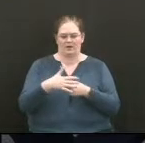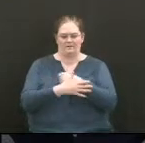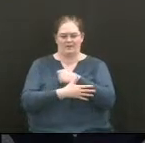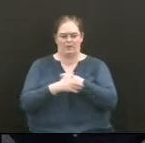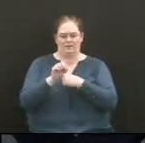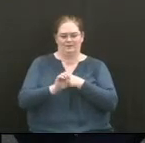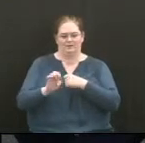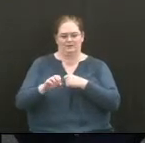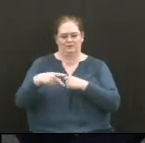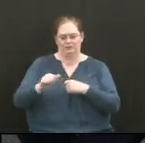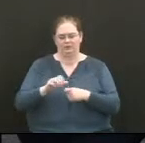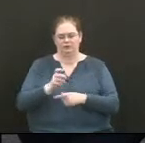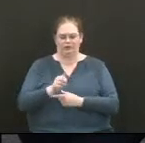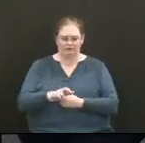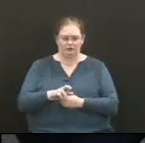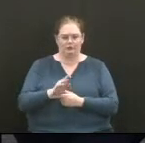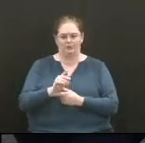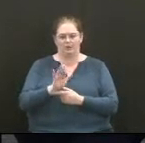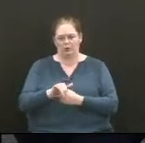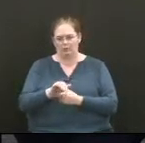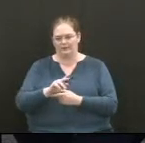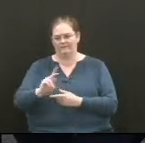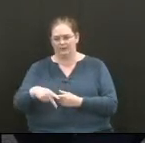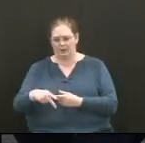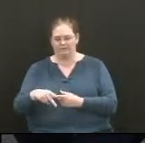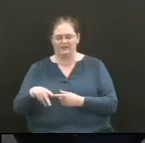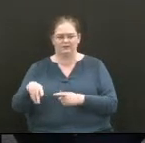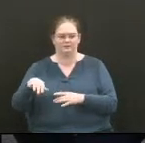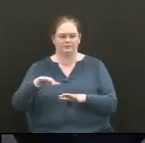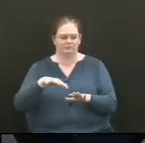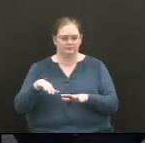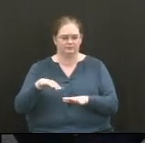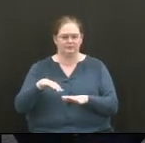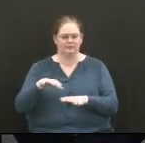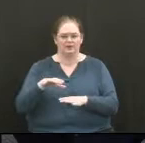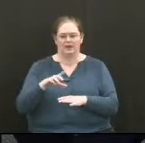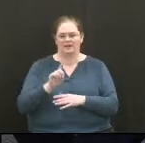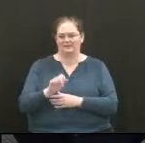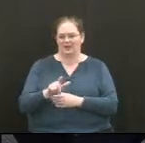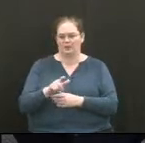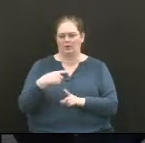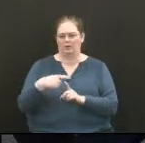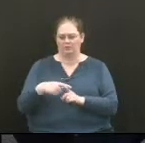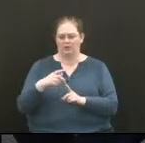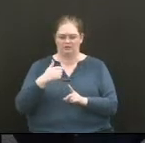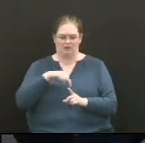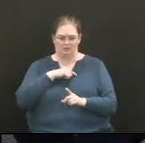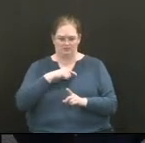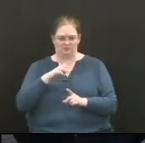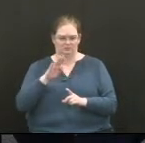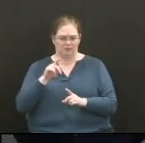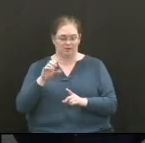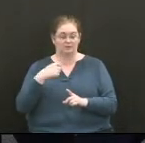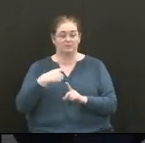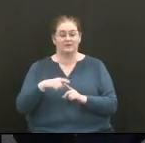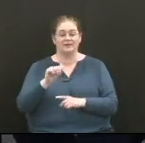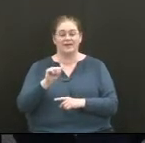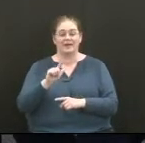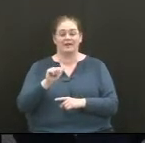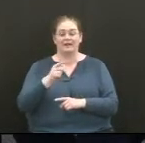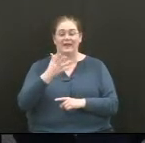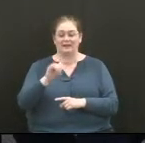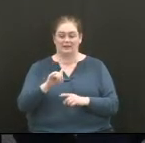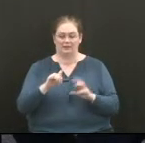southeastern Pennsylvania, Chester, Montgomery, Philadelphia, and Chester and Delaware, along with Bucks, as well as Allegheny out in the